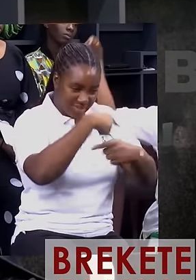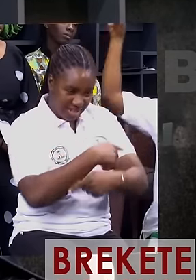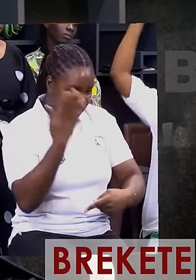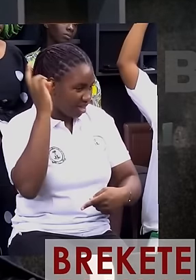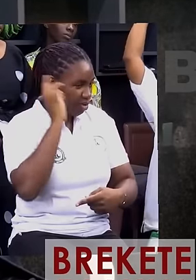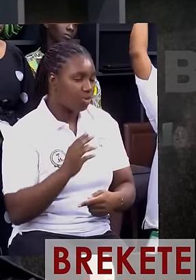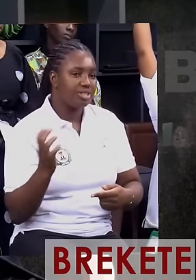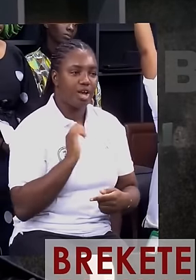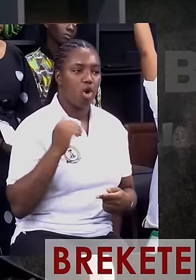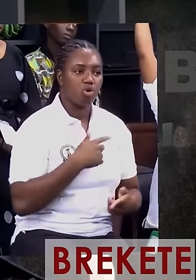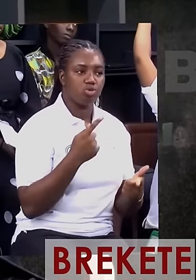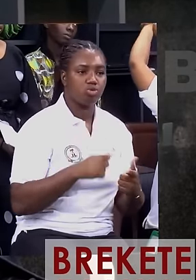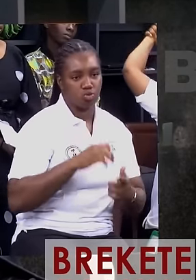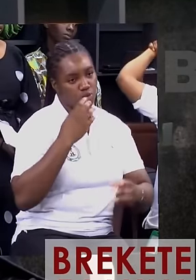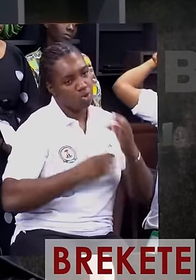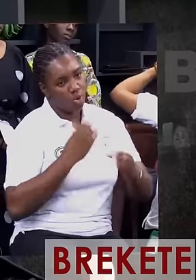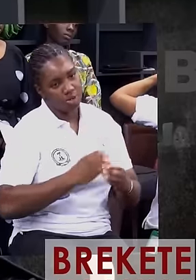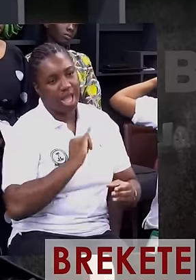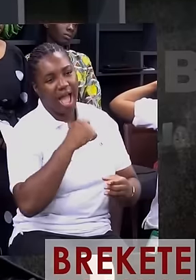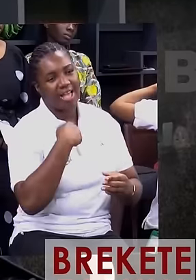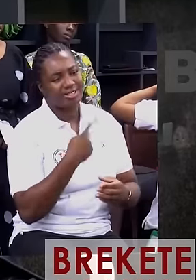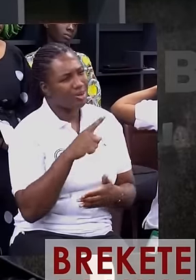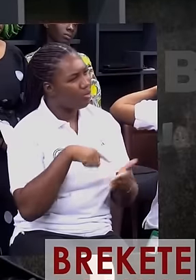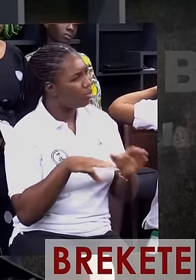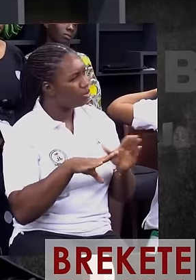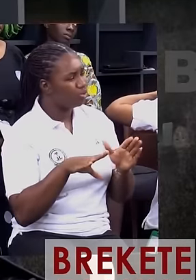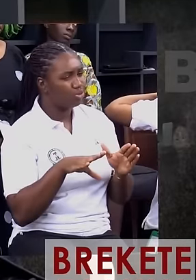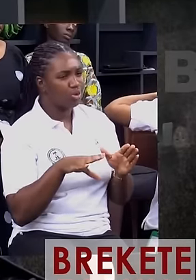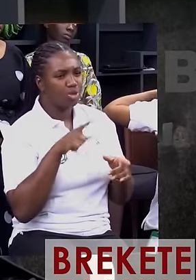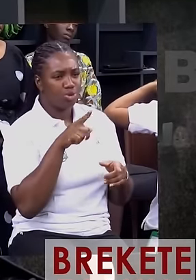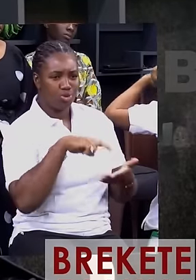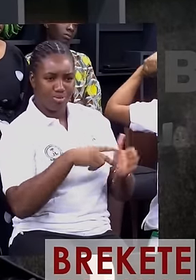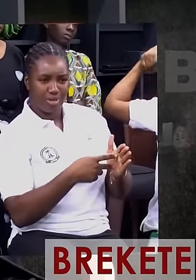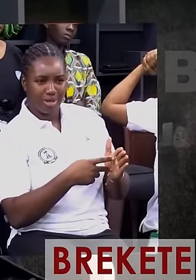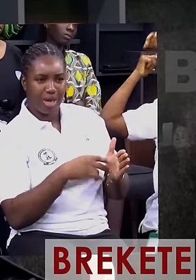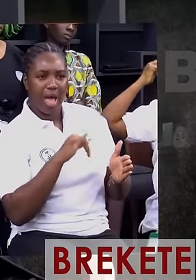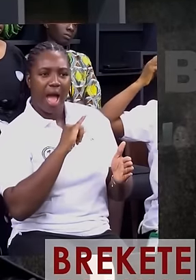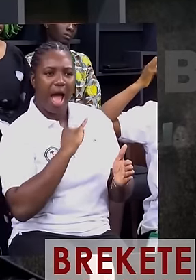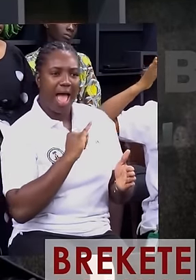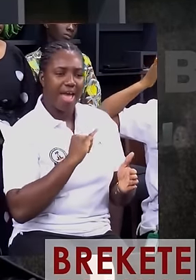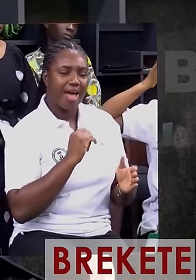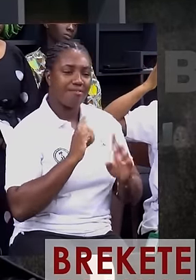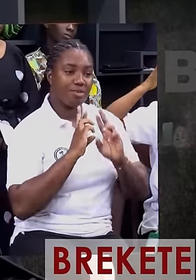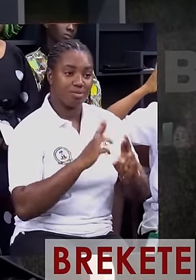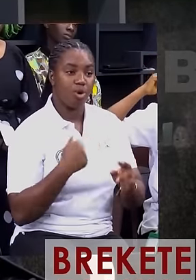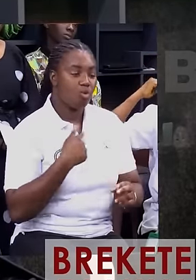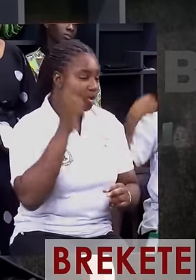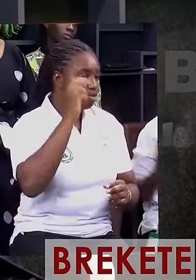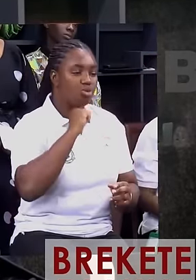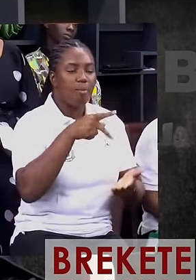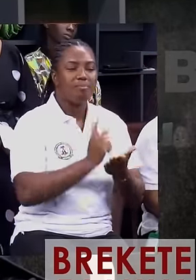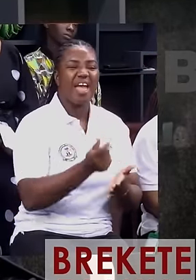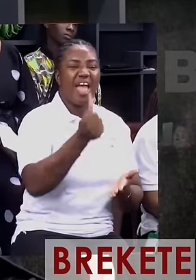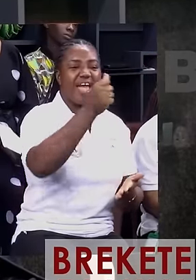$150 million. Yes. So I said, what do these people mean? I replied back to them. I said, we are not paying a dime because we did nothing